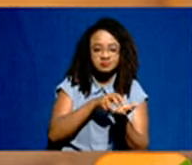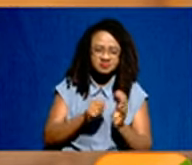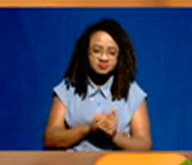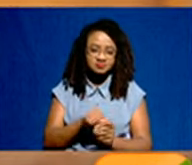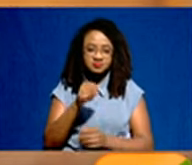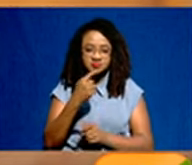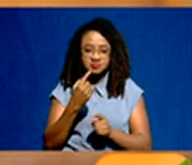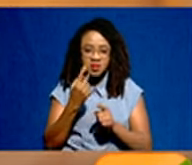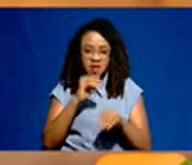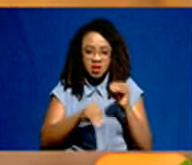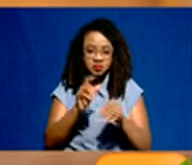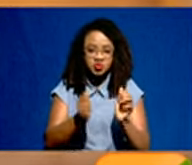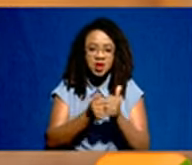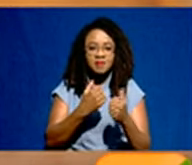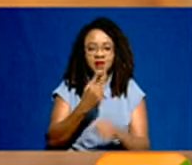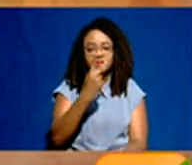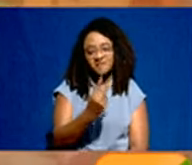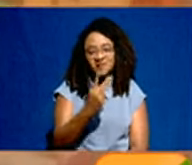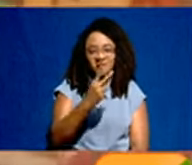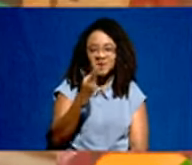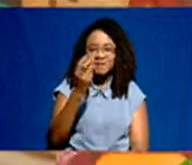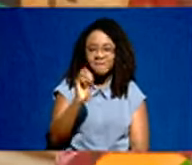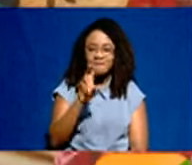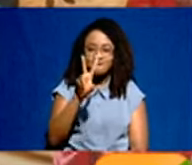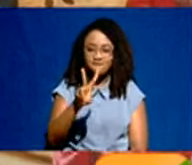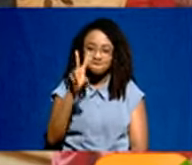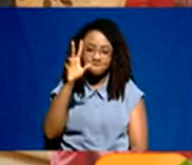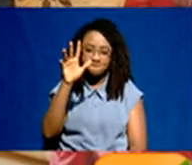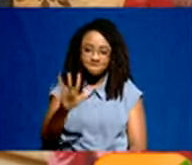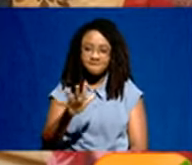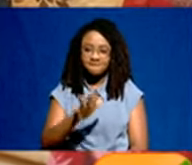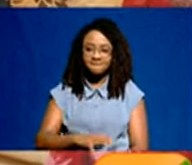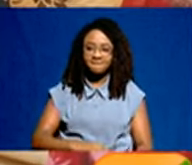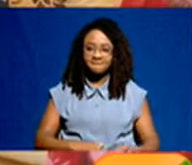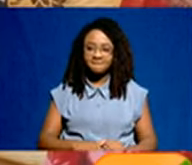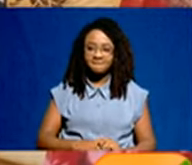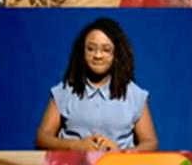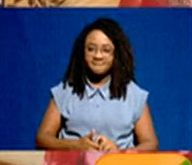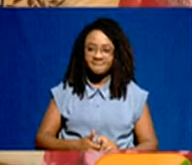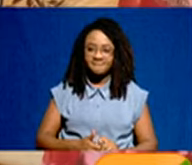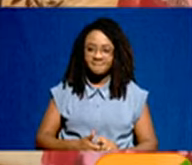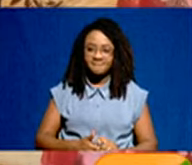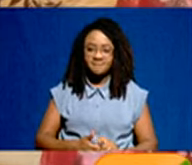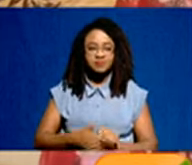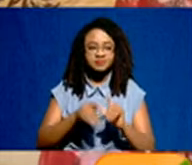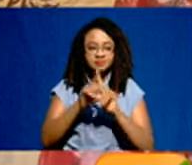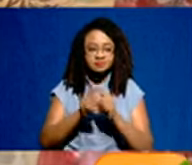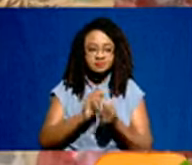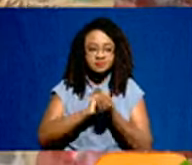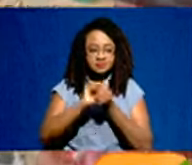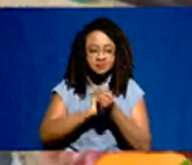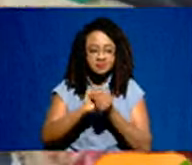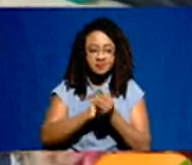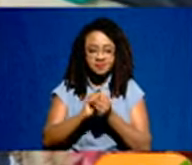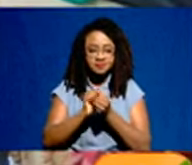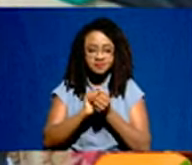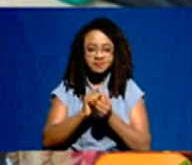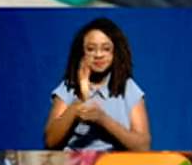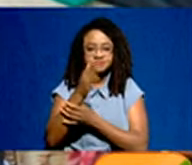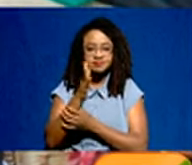Chad for the election scheduled for February 2025. Now, on Friday, Angola's ambassador to